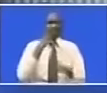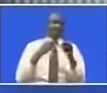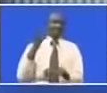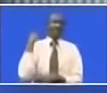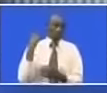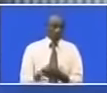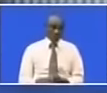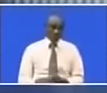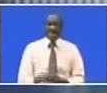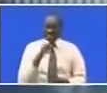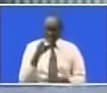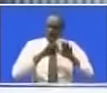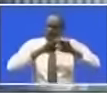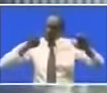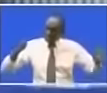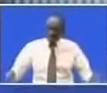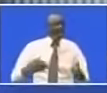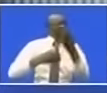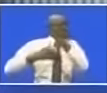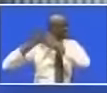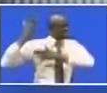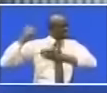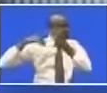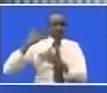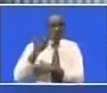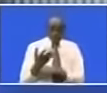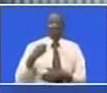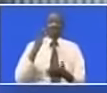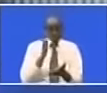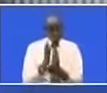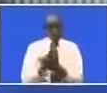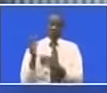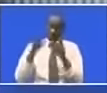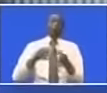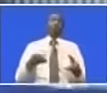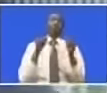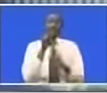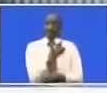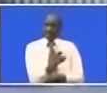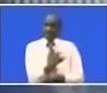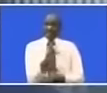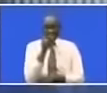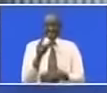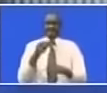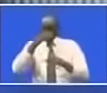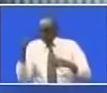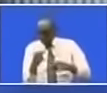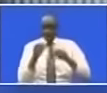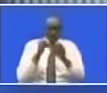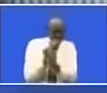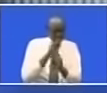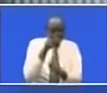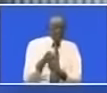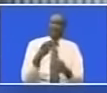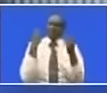100 years ago. This altar is a very historical altar. We have deliberately come for it. It was designed and crafted like